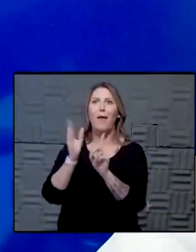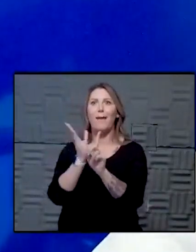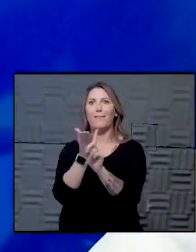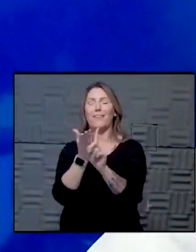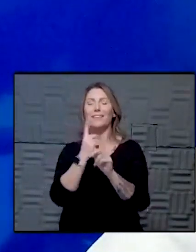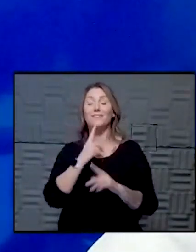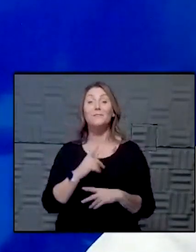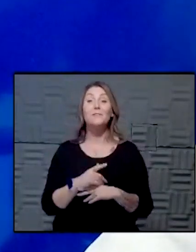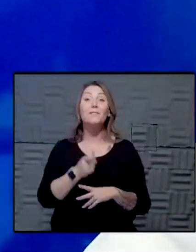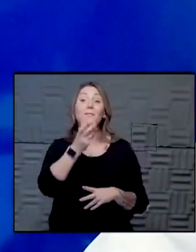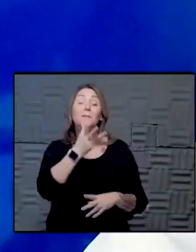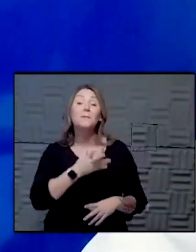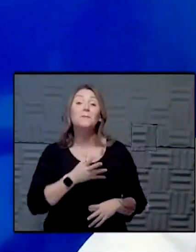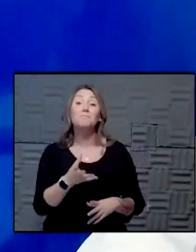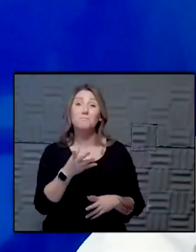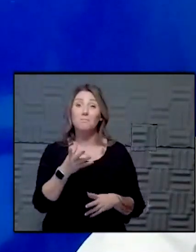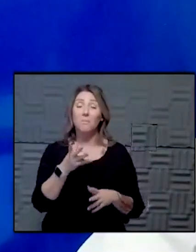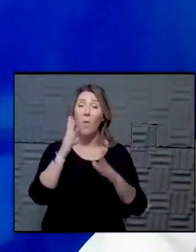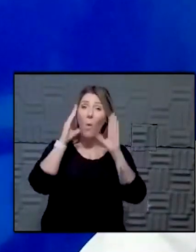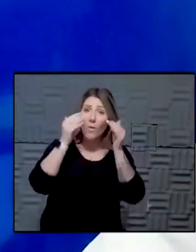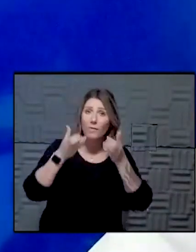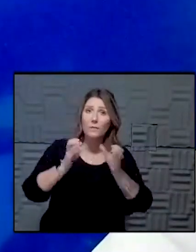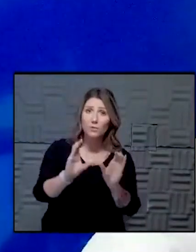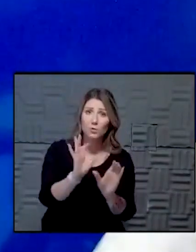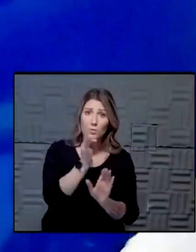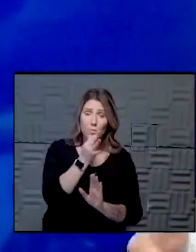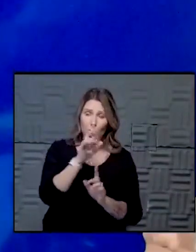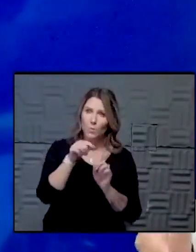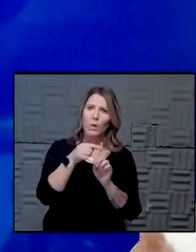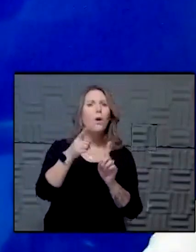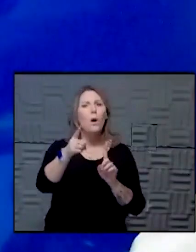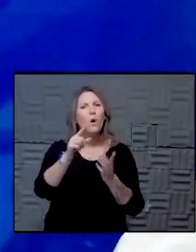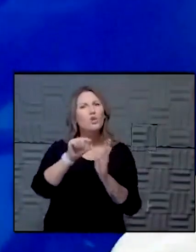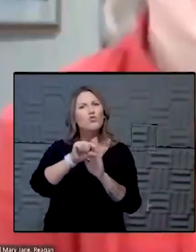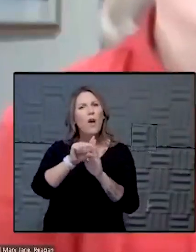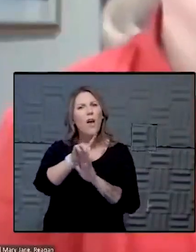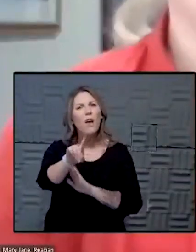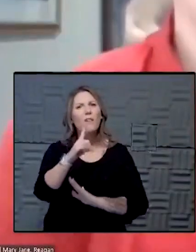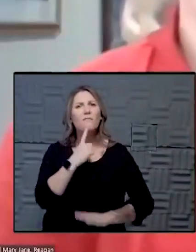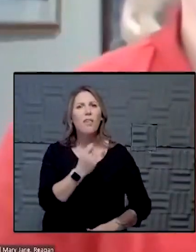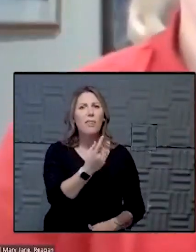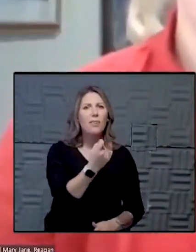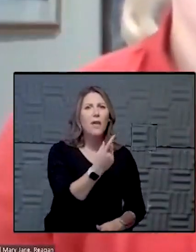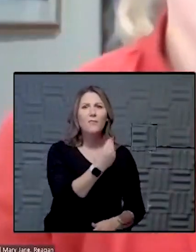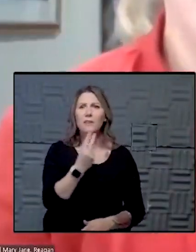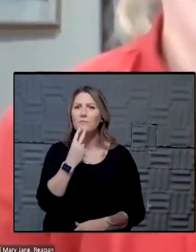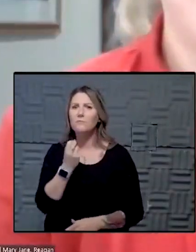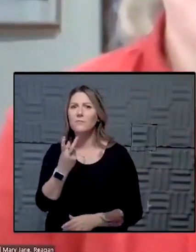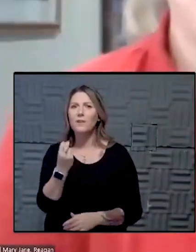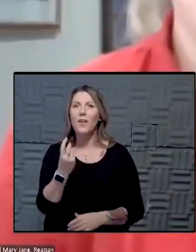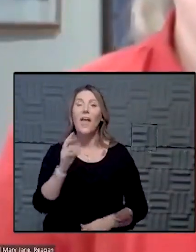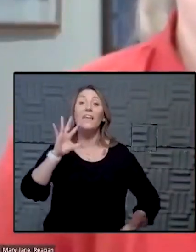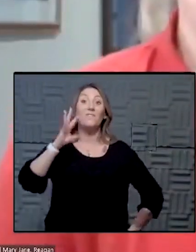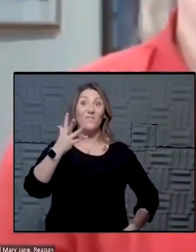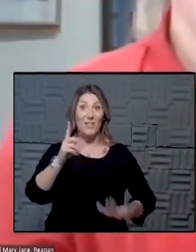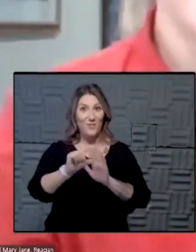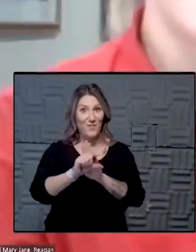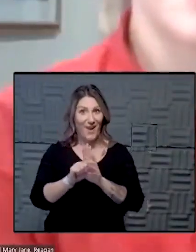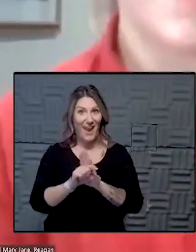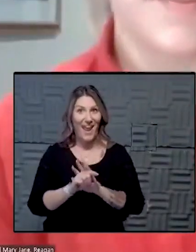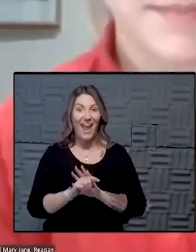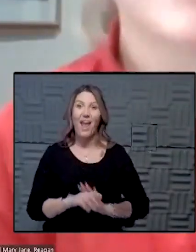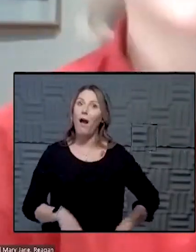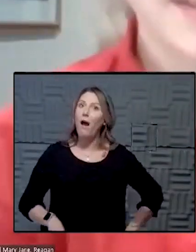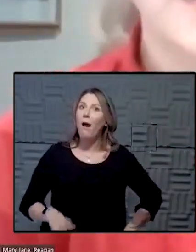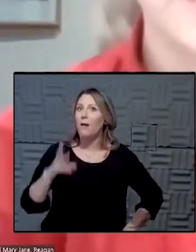when you get the chance, hopefully you'll get the chance very soon. And by the way, what grade are y'all in at 11 and 12? What grade is that? 5th grade. 5th grade.